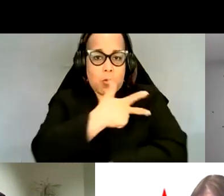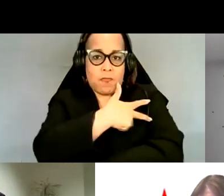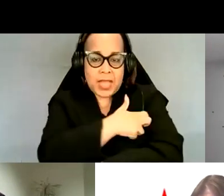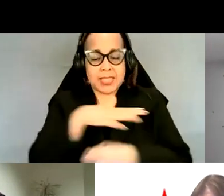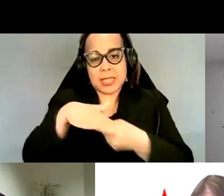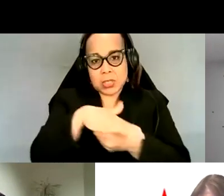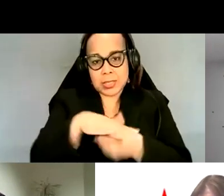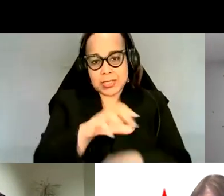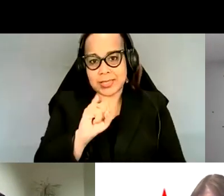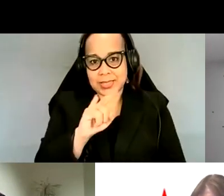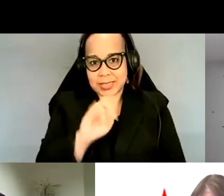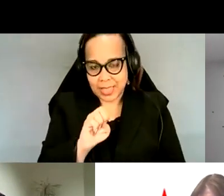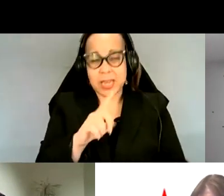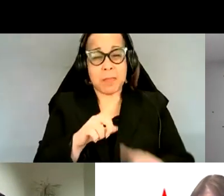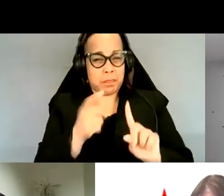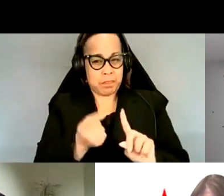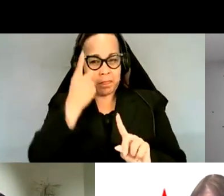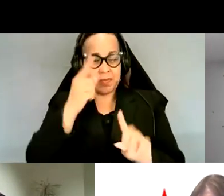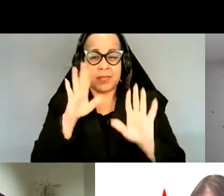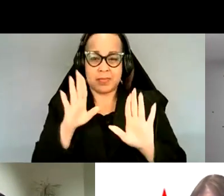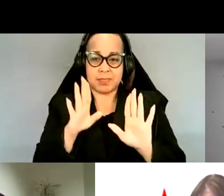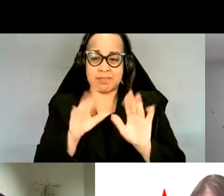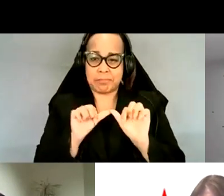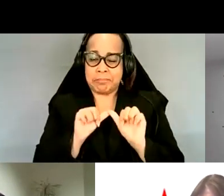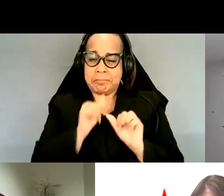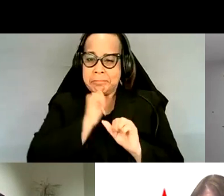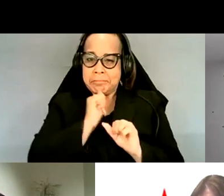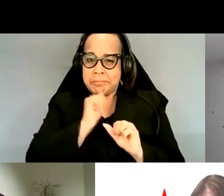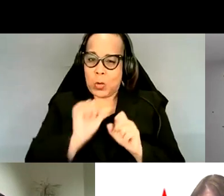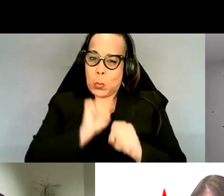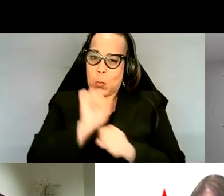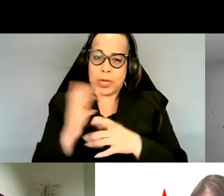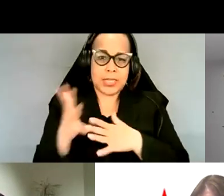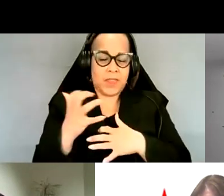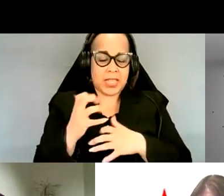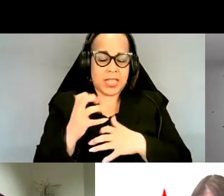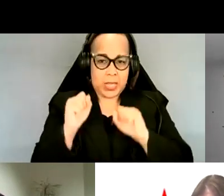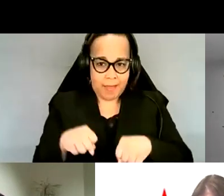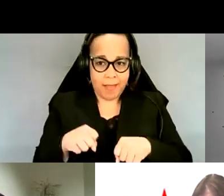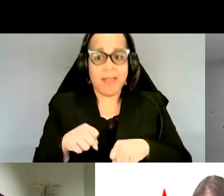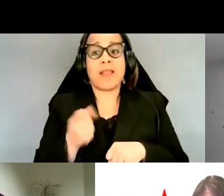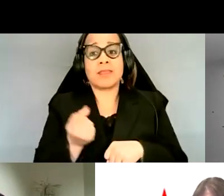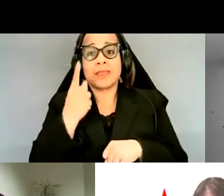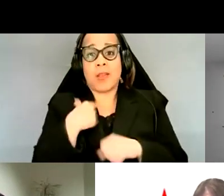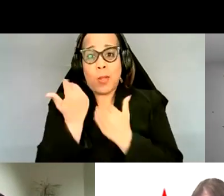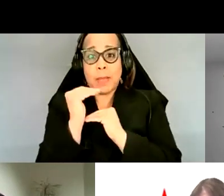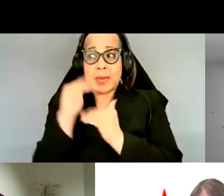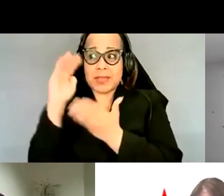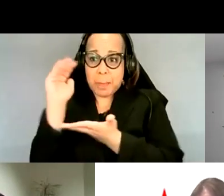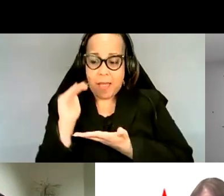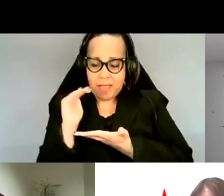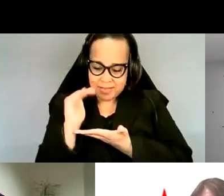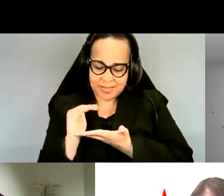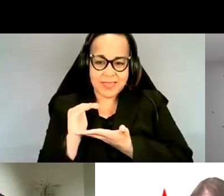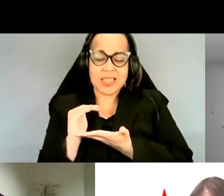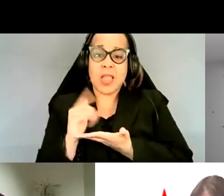site. But I would say, please maintain some patience. We're working as fast as we can, given our limited supply, and